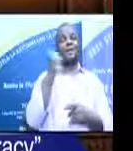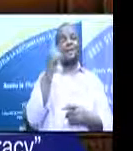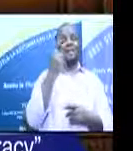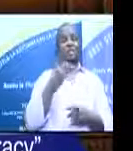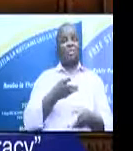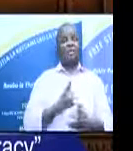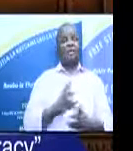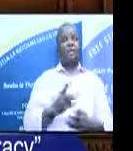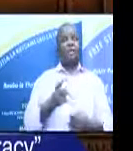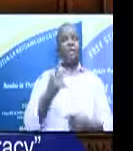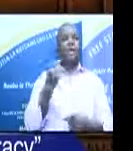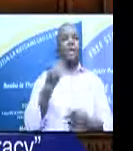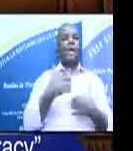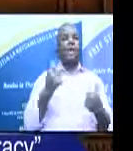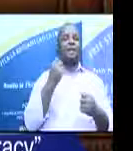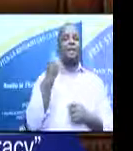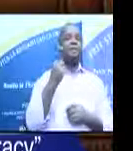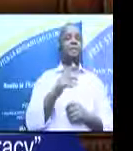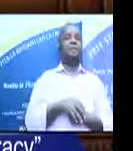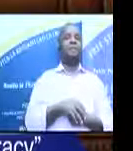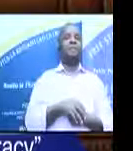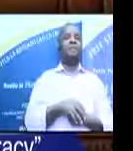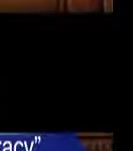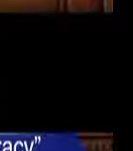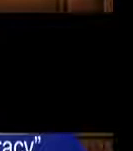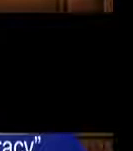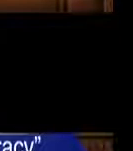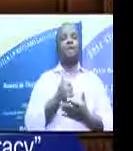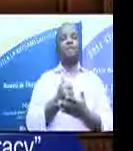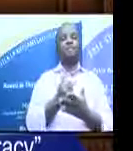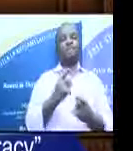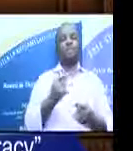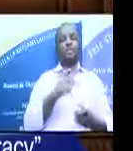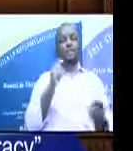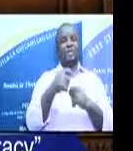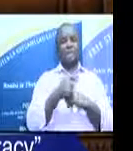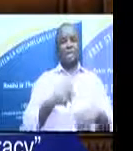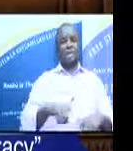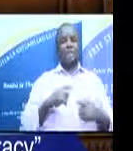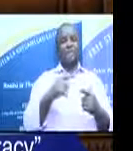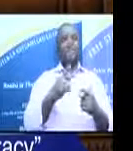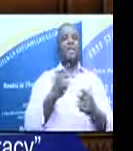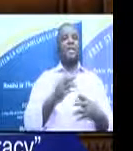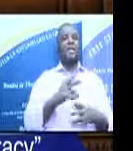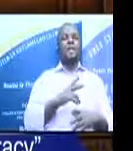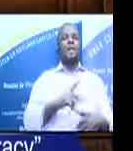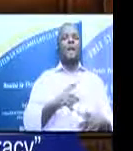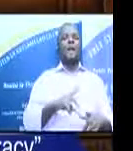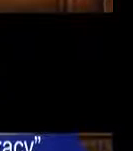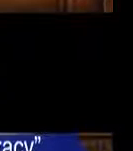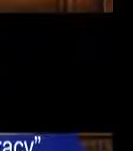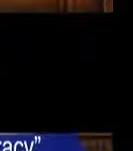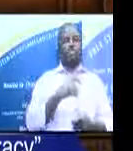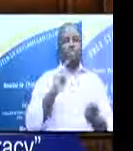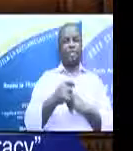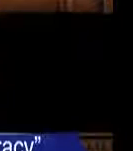create conditions conducive in pursuing health lifestyles. The ANC acknowledges